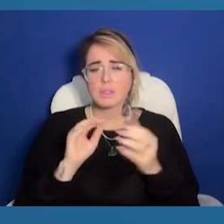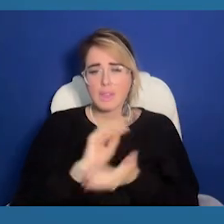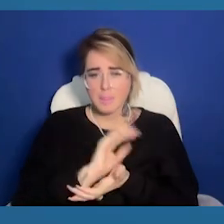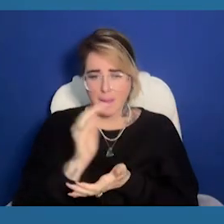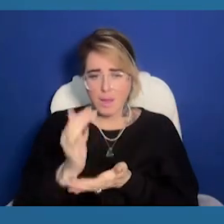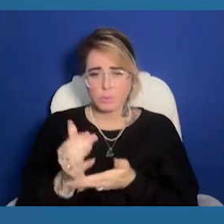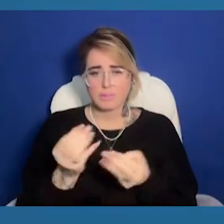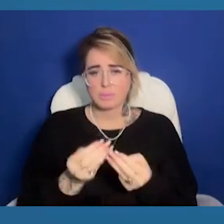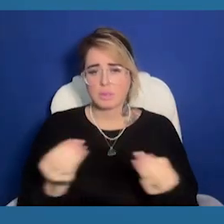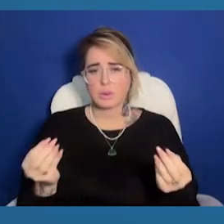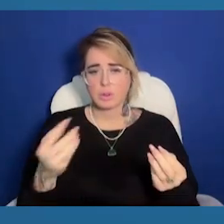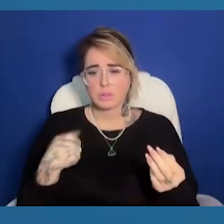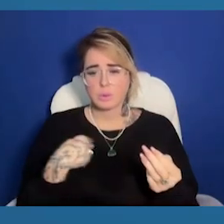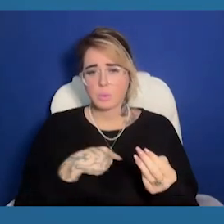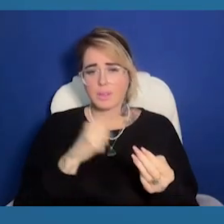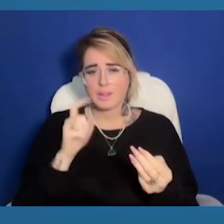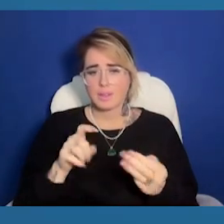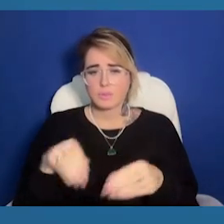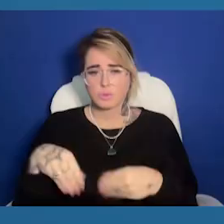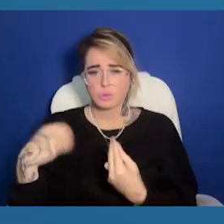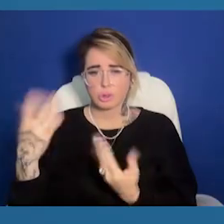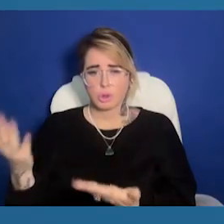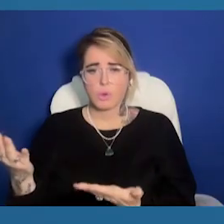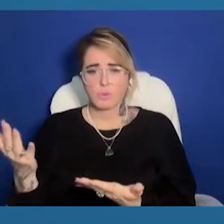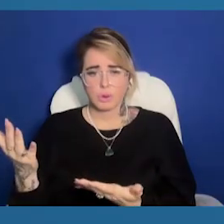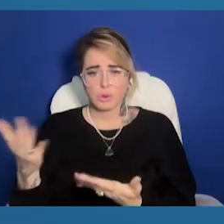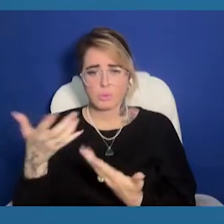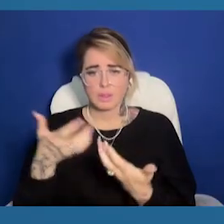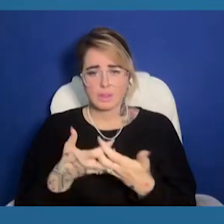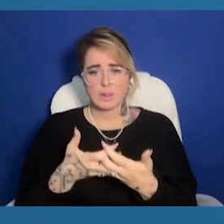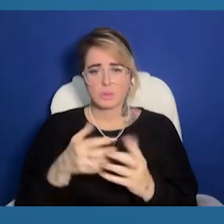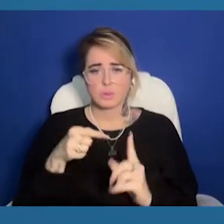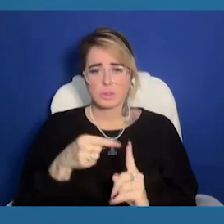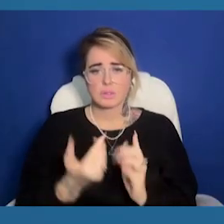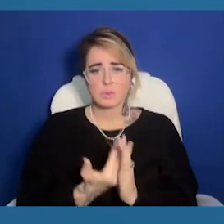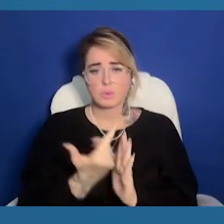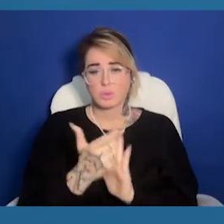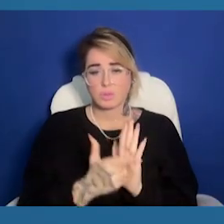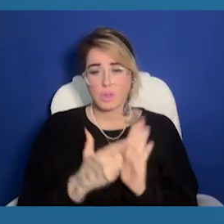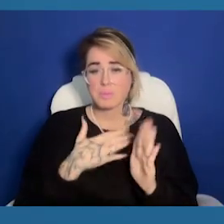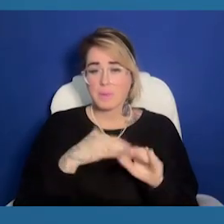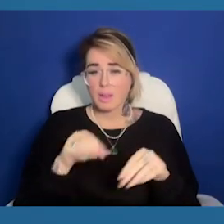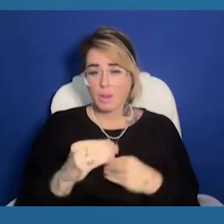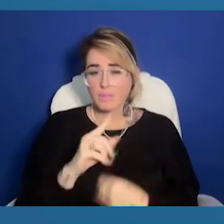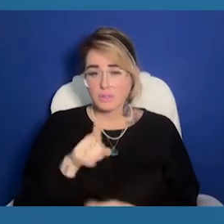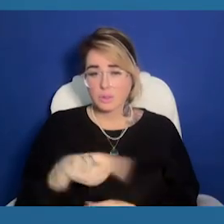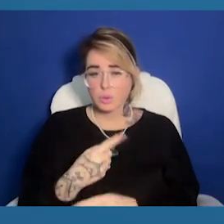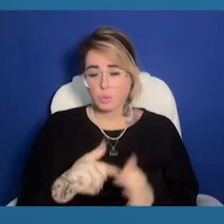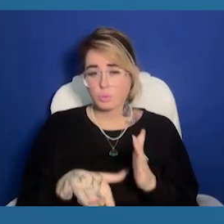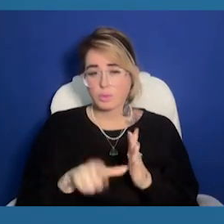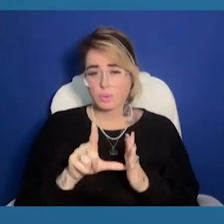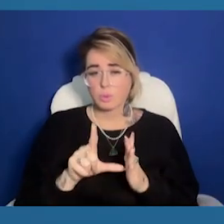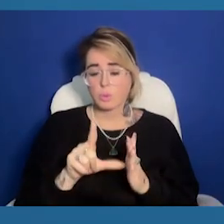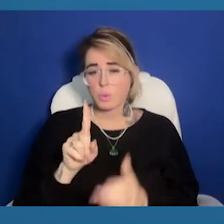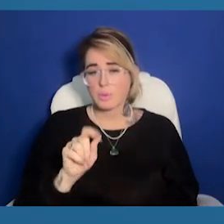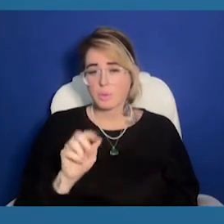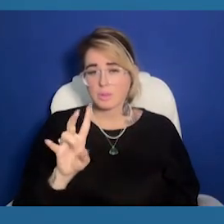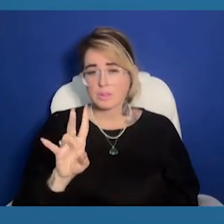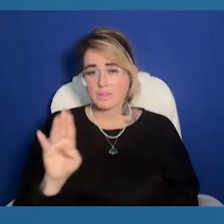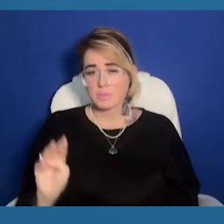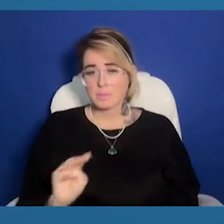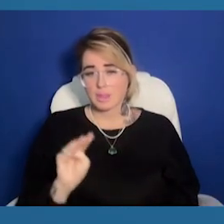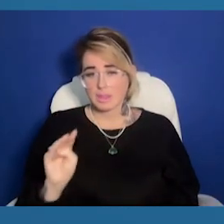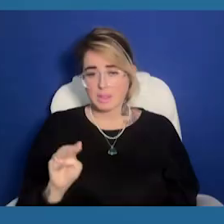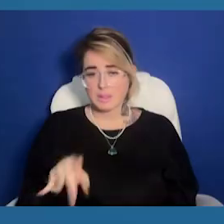that were going to have to be turned over pursuant to this new law. My office alone reviewed 1.7 million